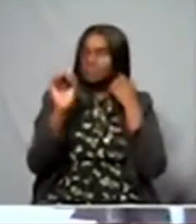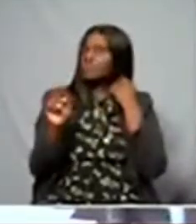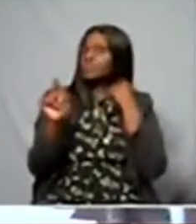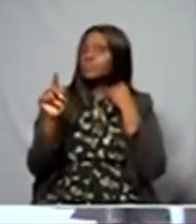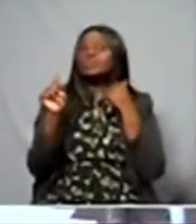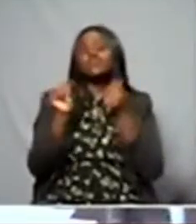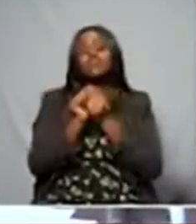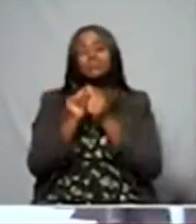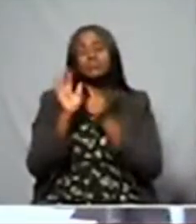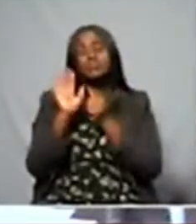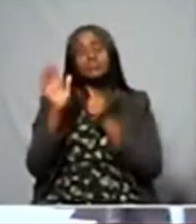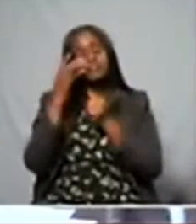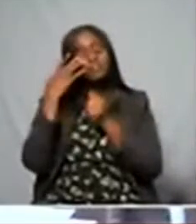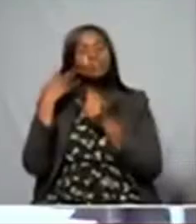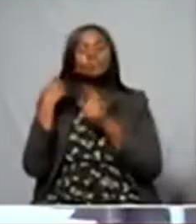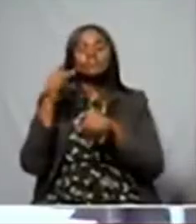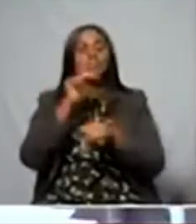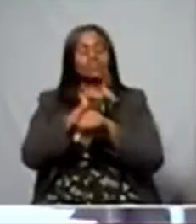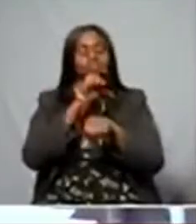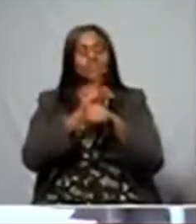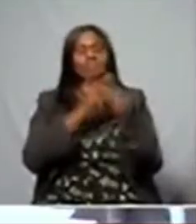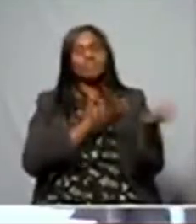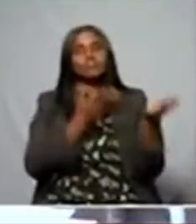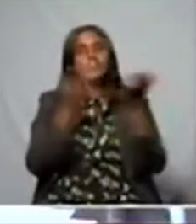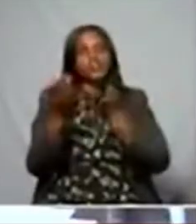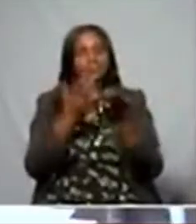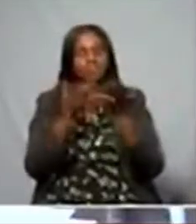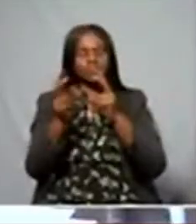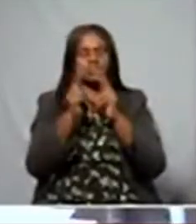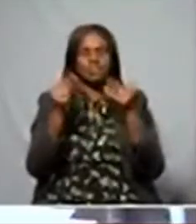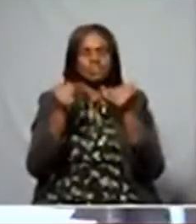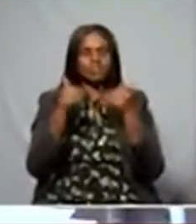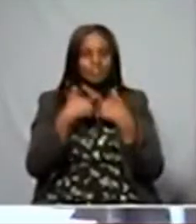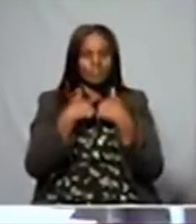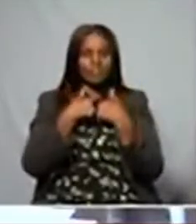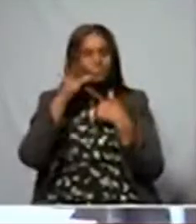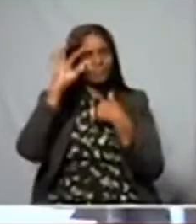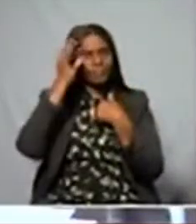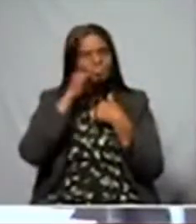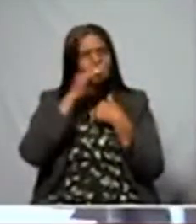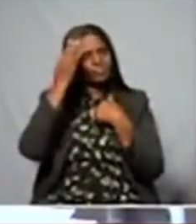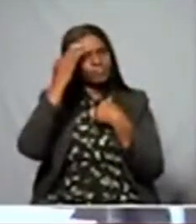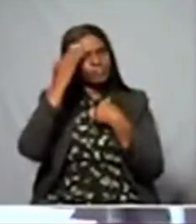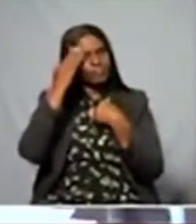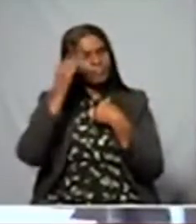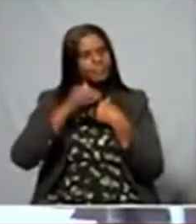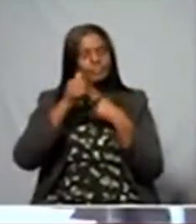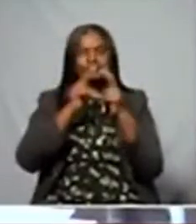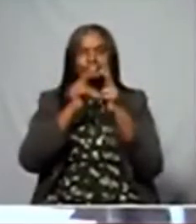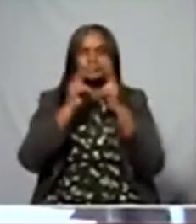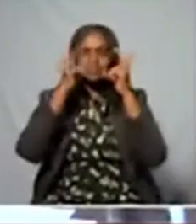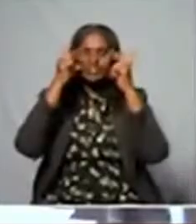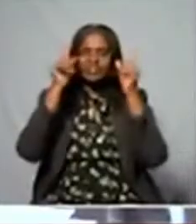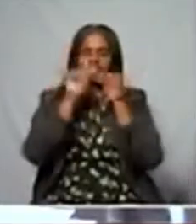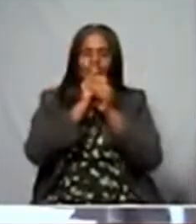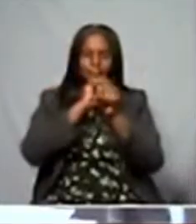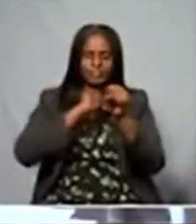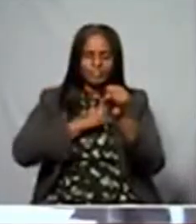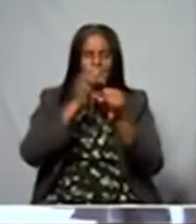terms of project delivery. So we've taken that into account, and we are very careful even as we are